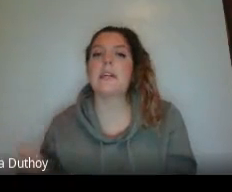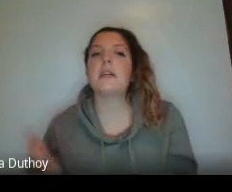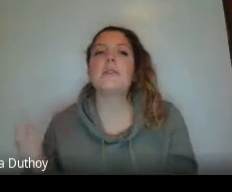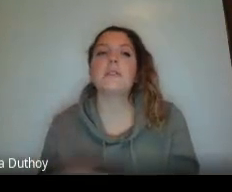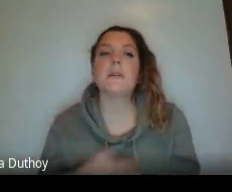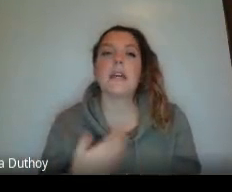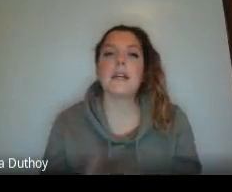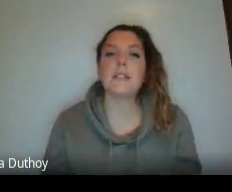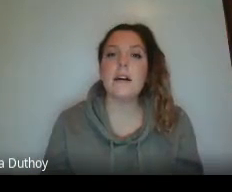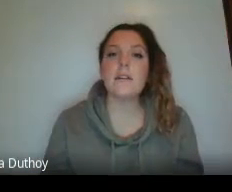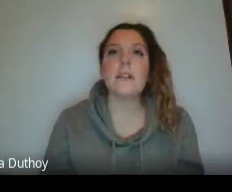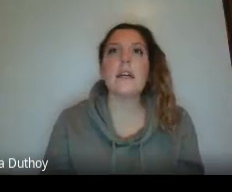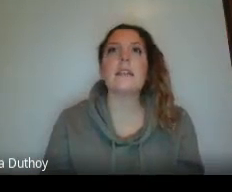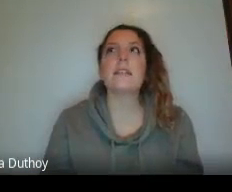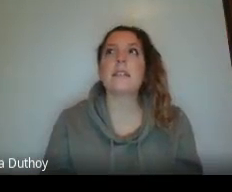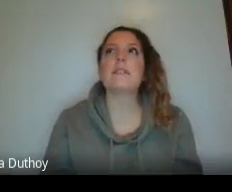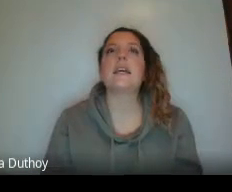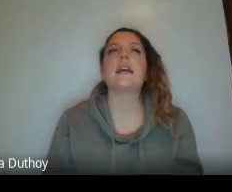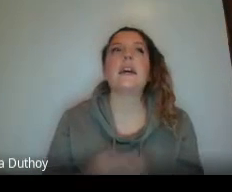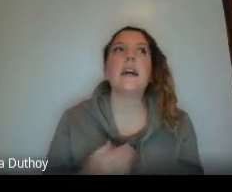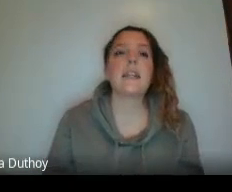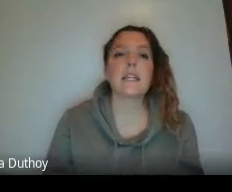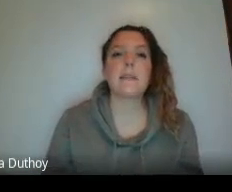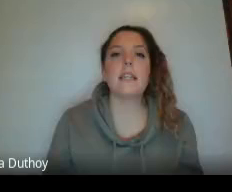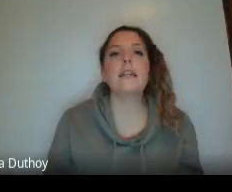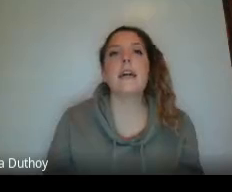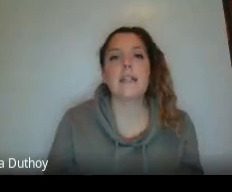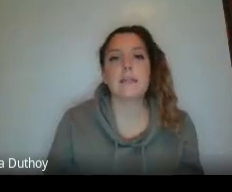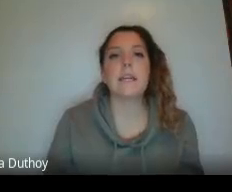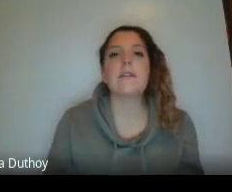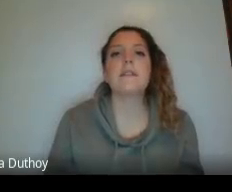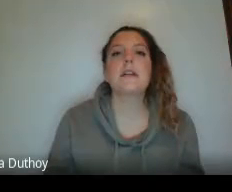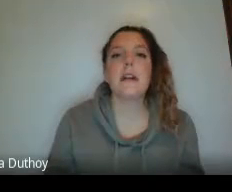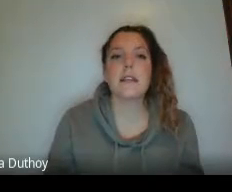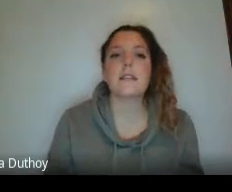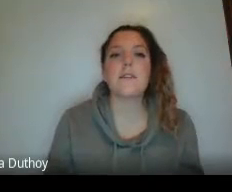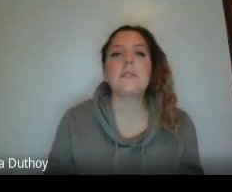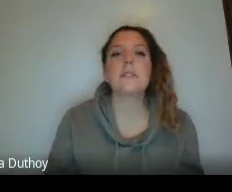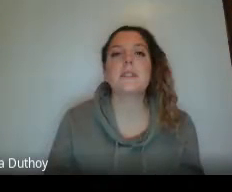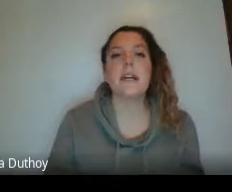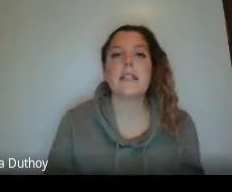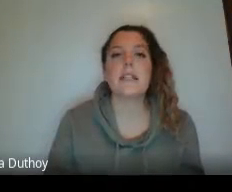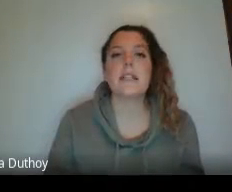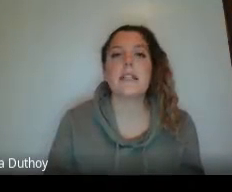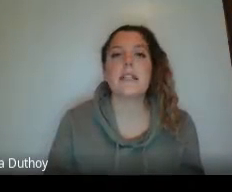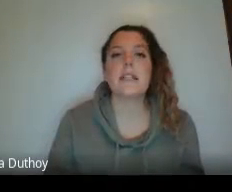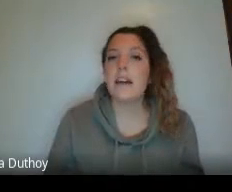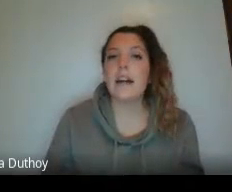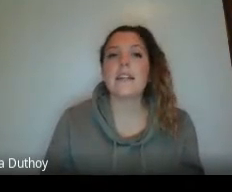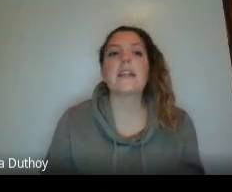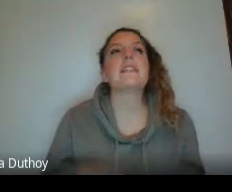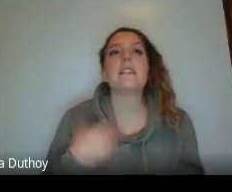commas, right? So in ASL, instead of saying, I like spaghetti, I like bagels, I like toast, I like